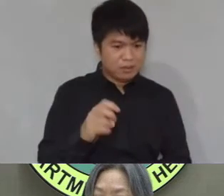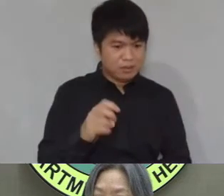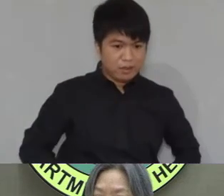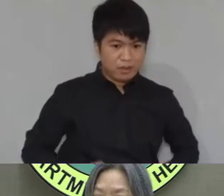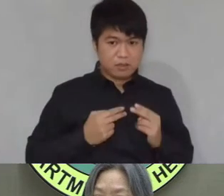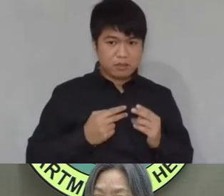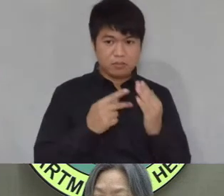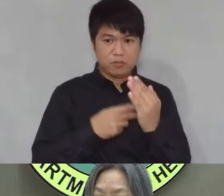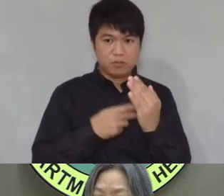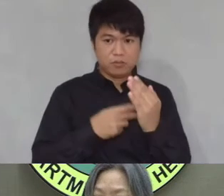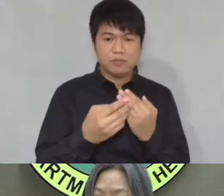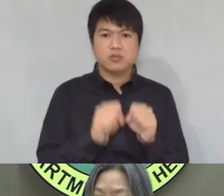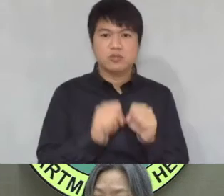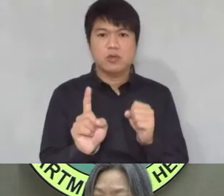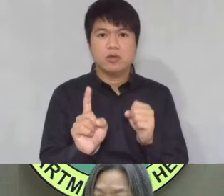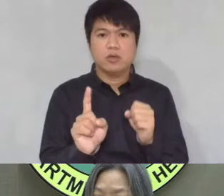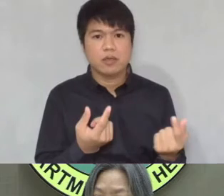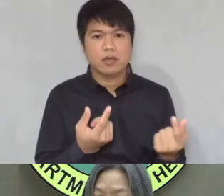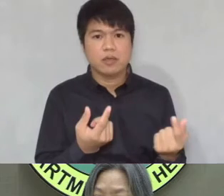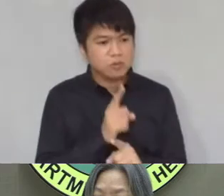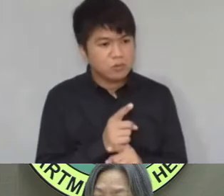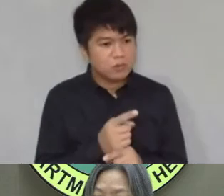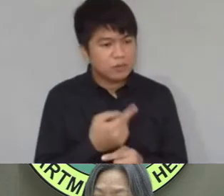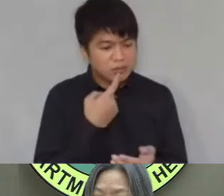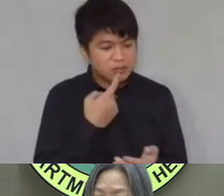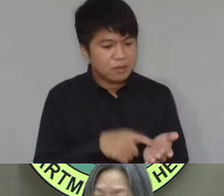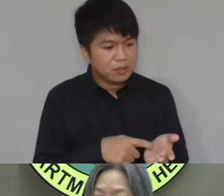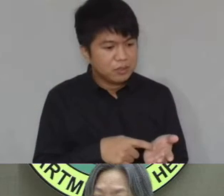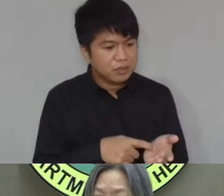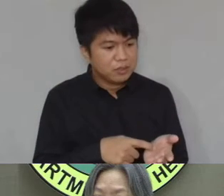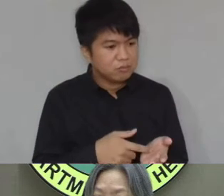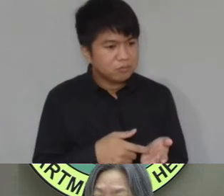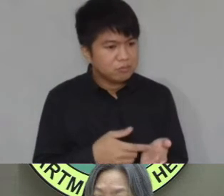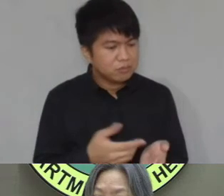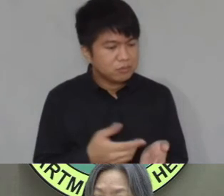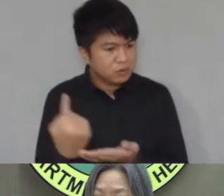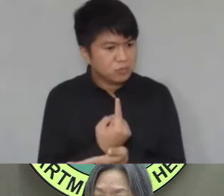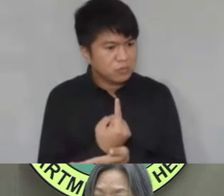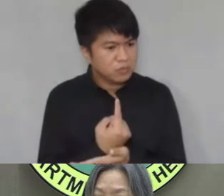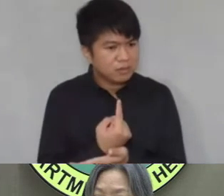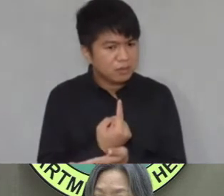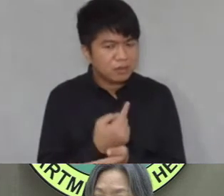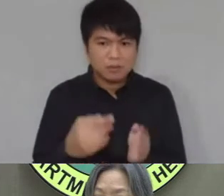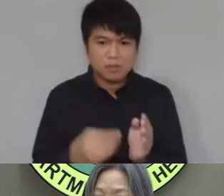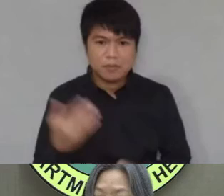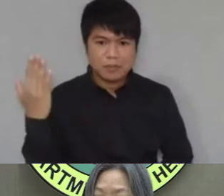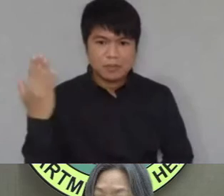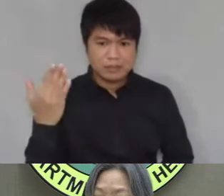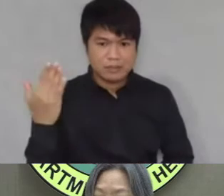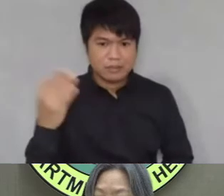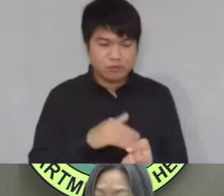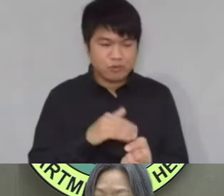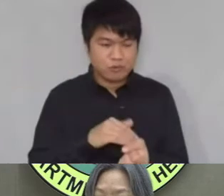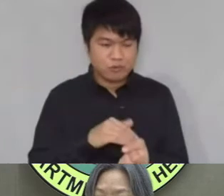e-health program. So what we will try to do, as mentioned in our previous session last week, and of course as